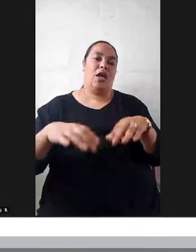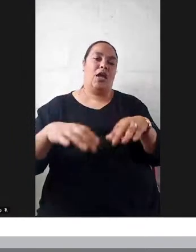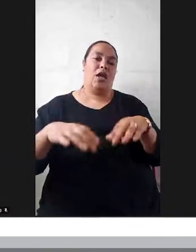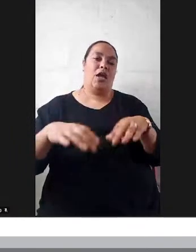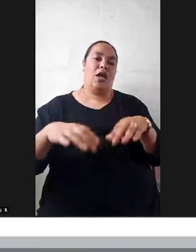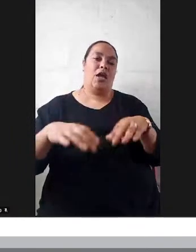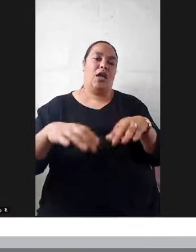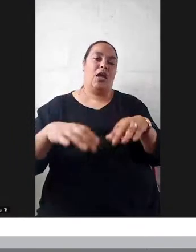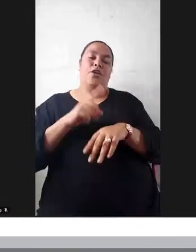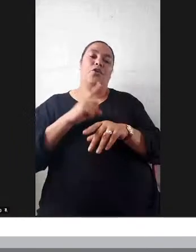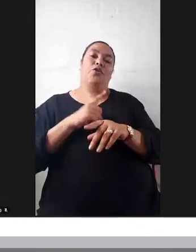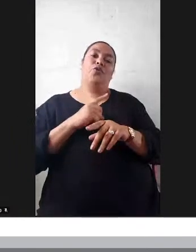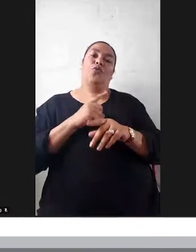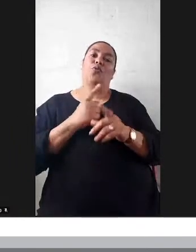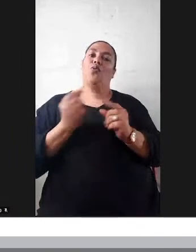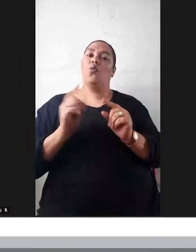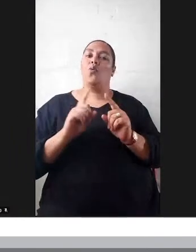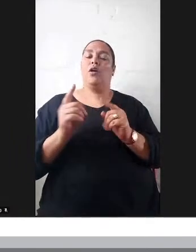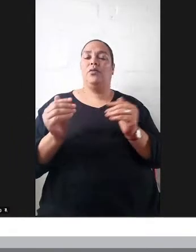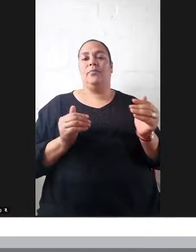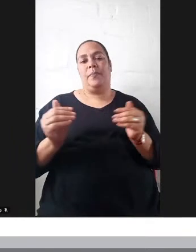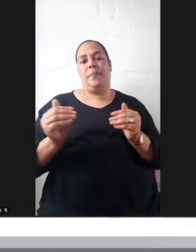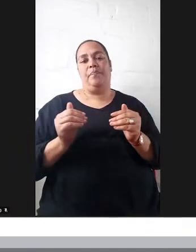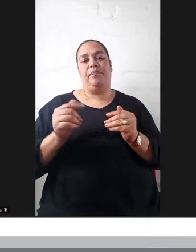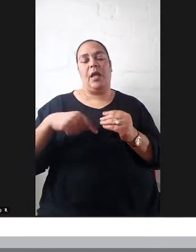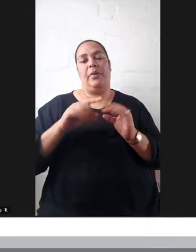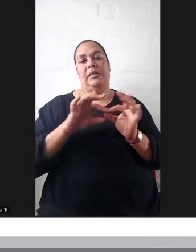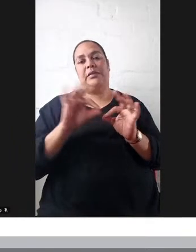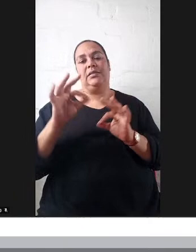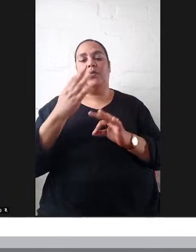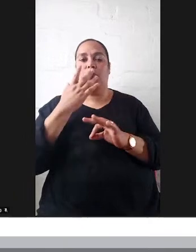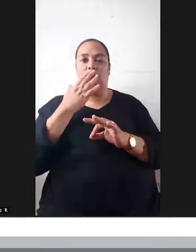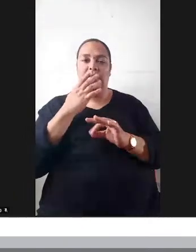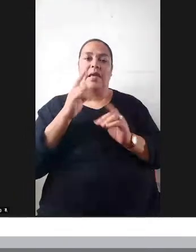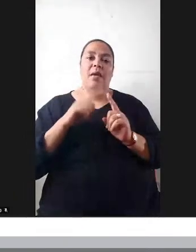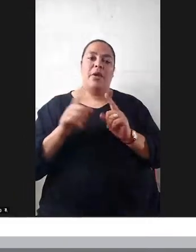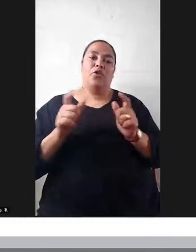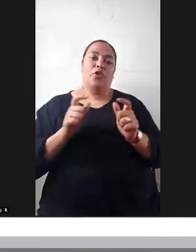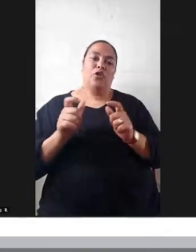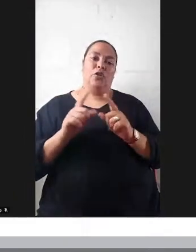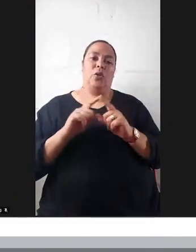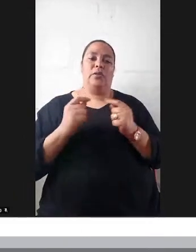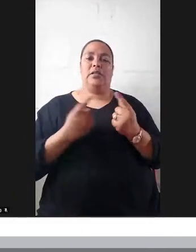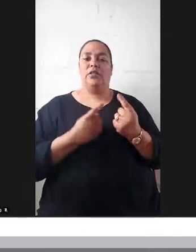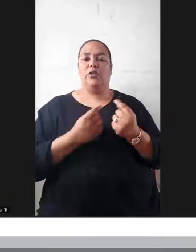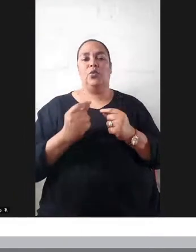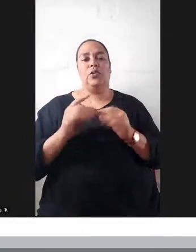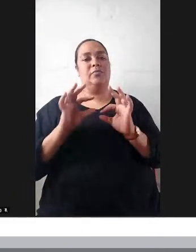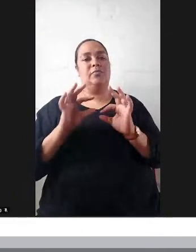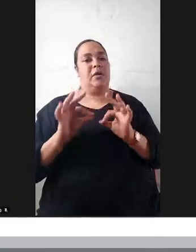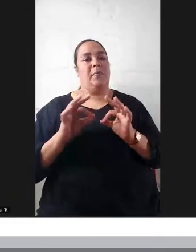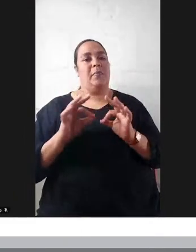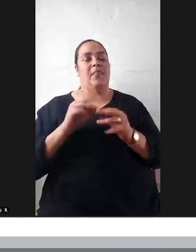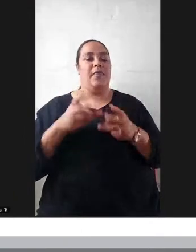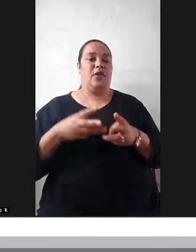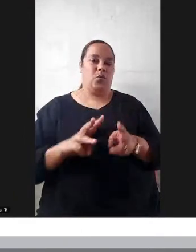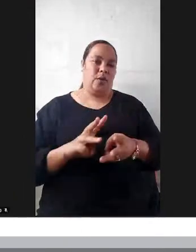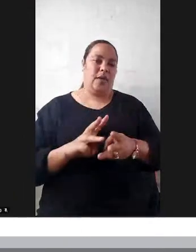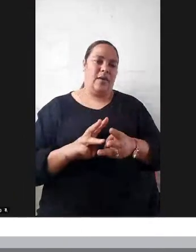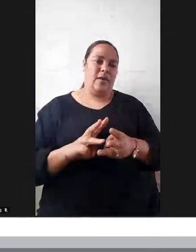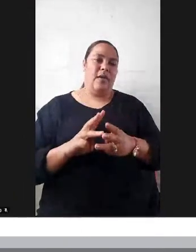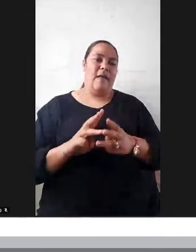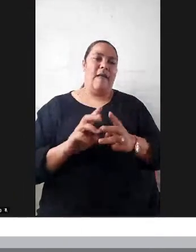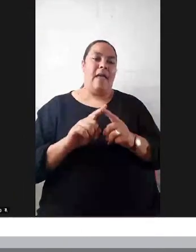maneuver around those risks. And our control team's been terrific in that regard in